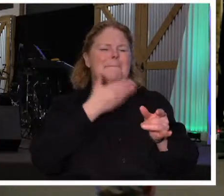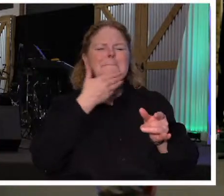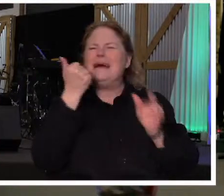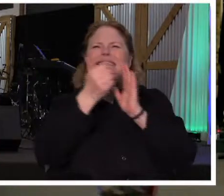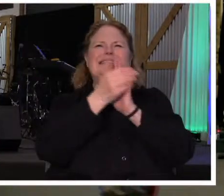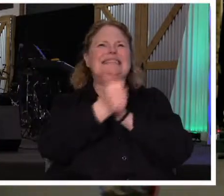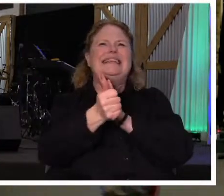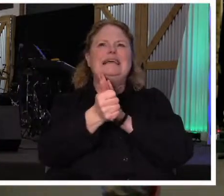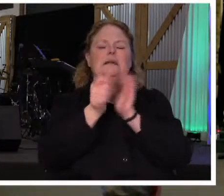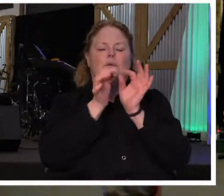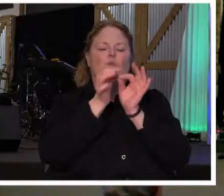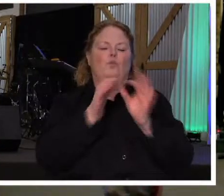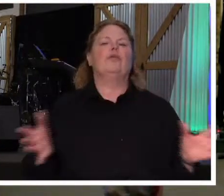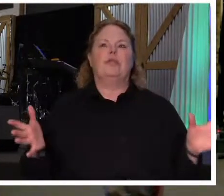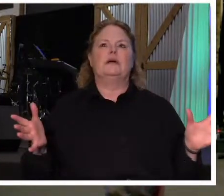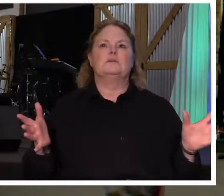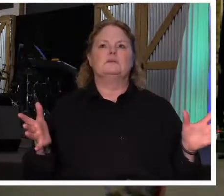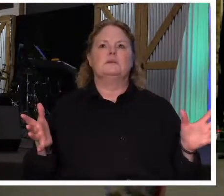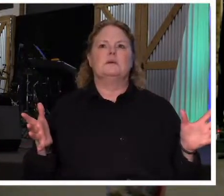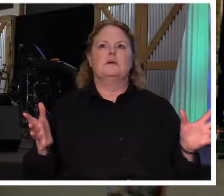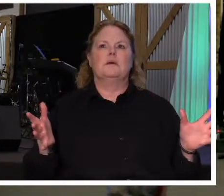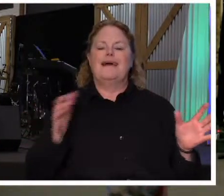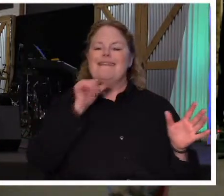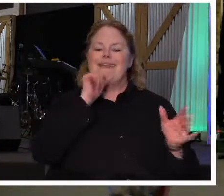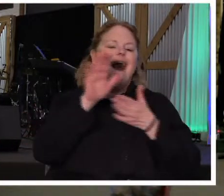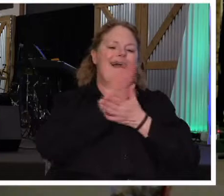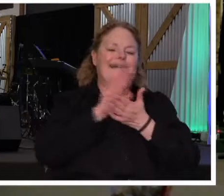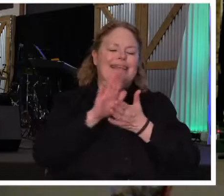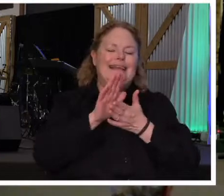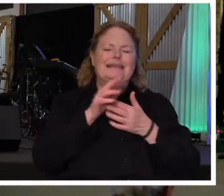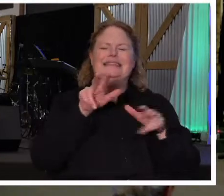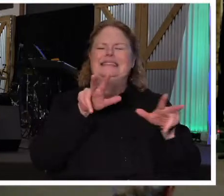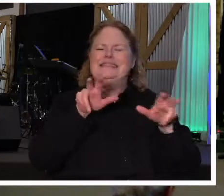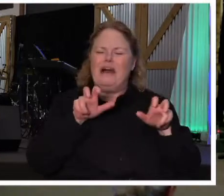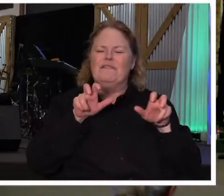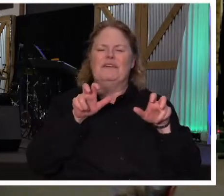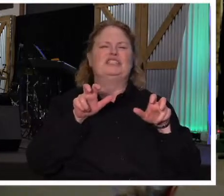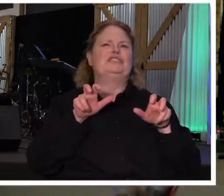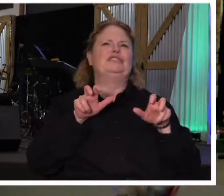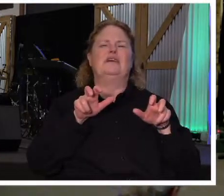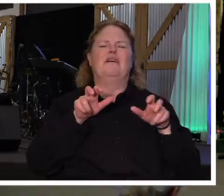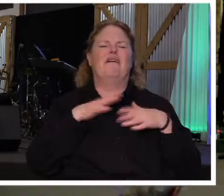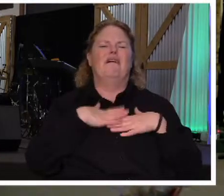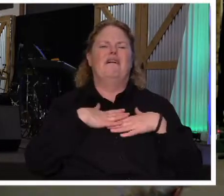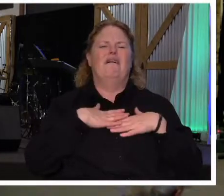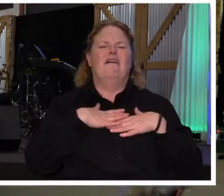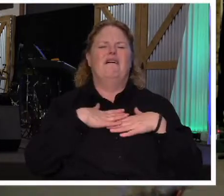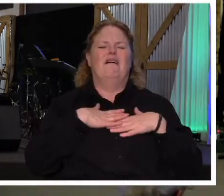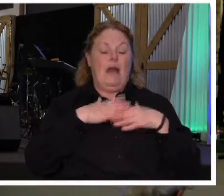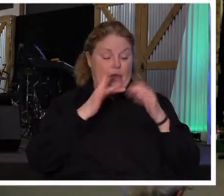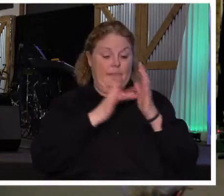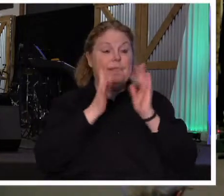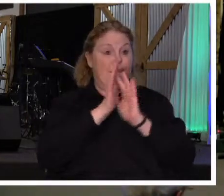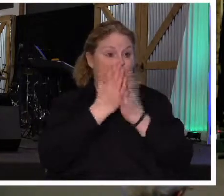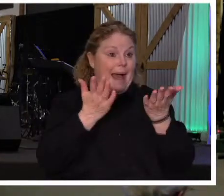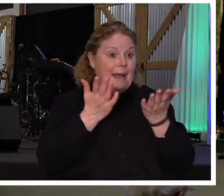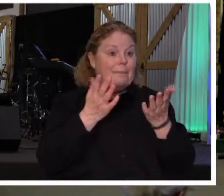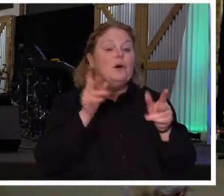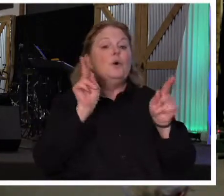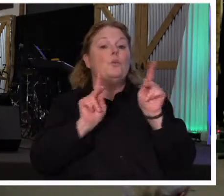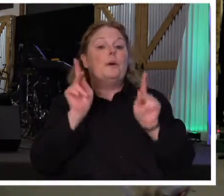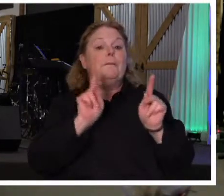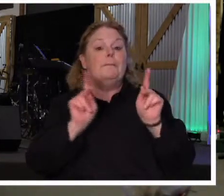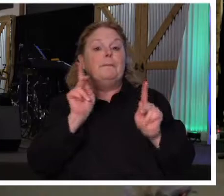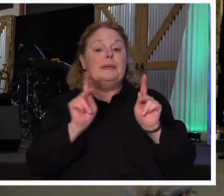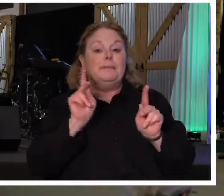is unclean. It's flawed, it's wrong, it's selfish, it's distorted. And every place in the Bible where people move